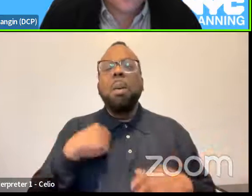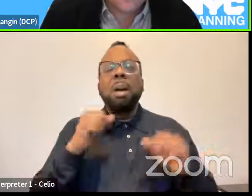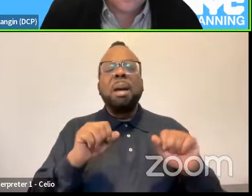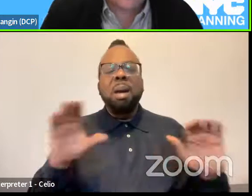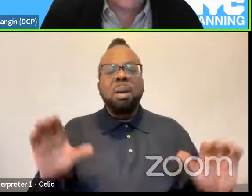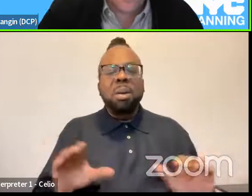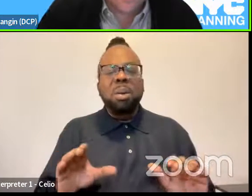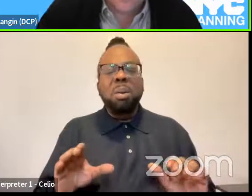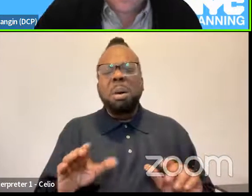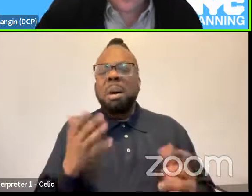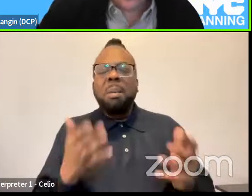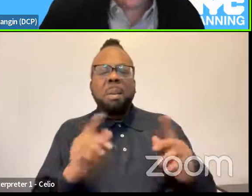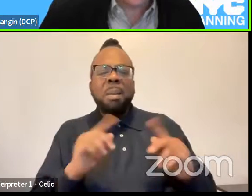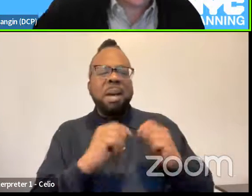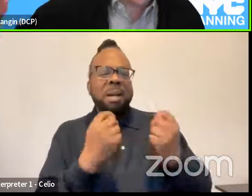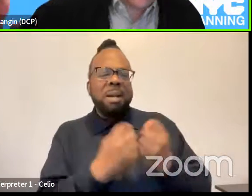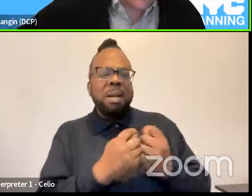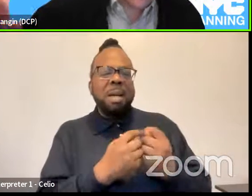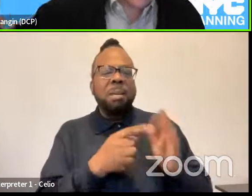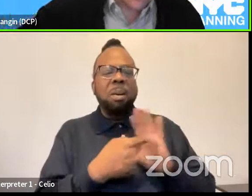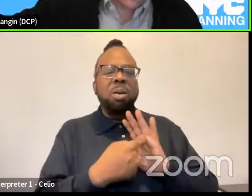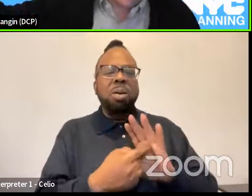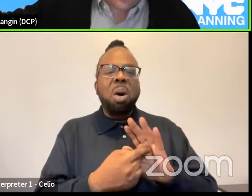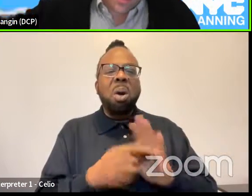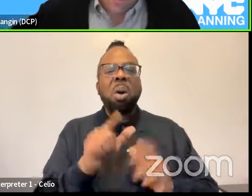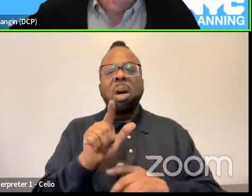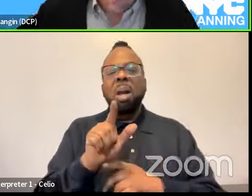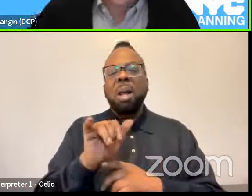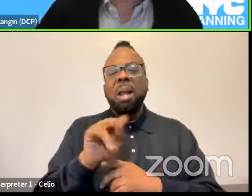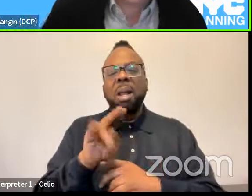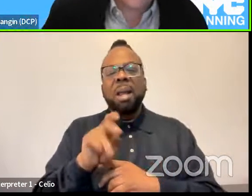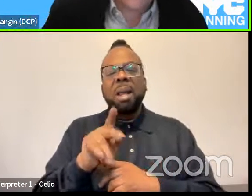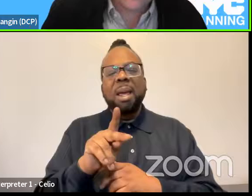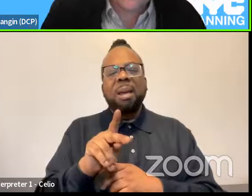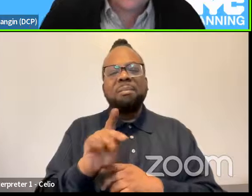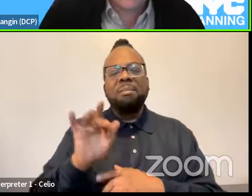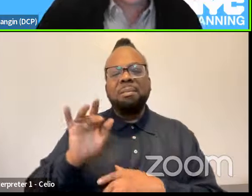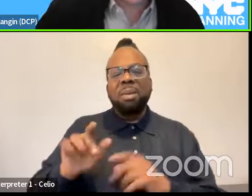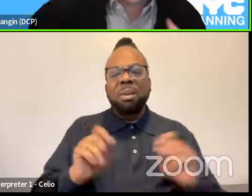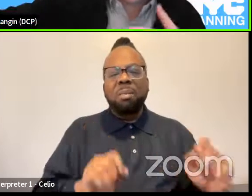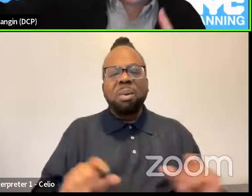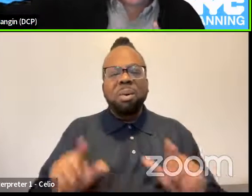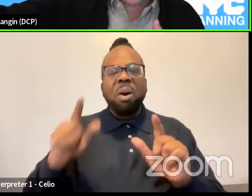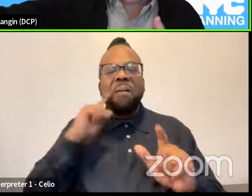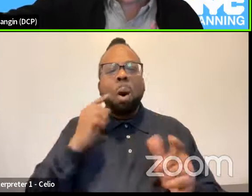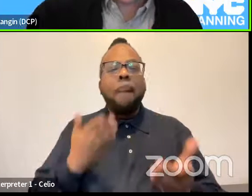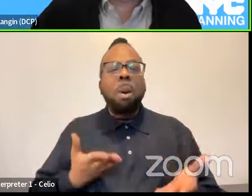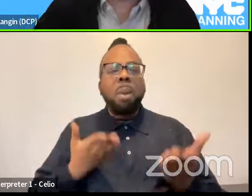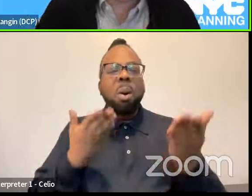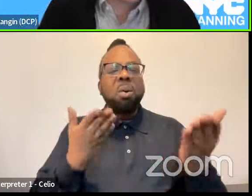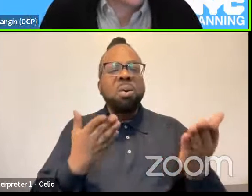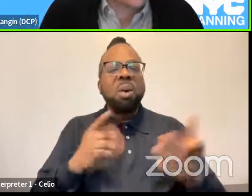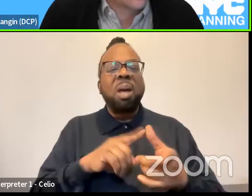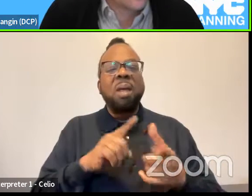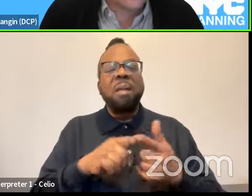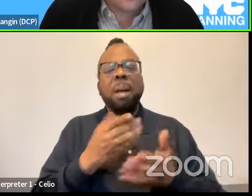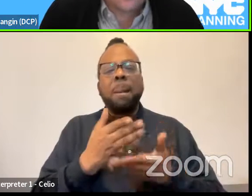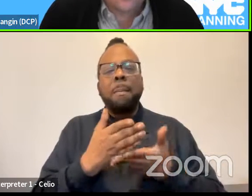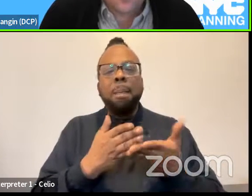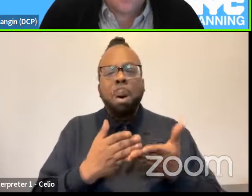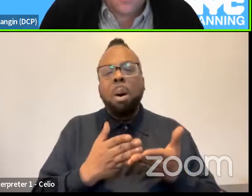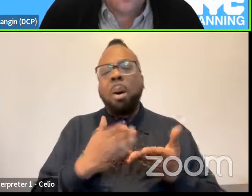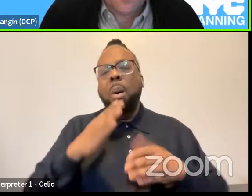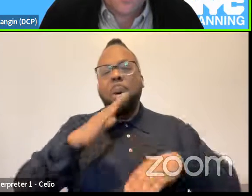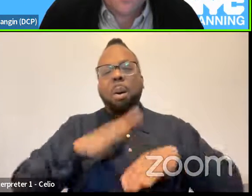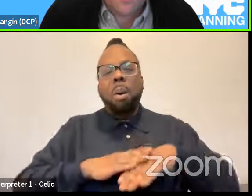someone from the team provide a link to the draft scope of work for the proposal. And there's a section in there on